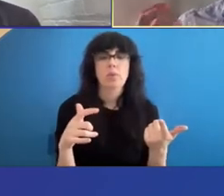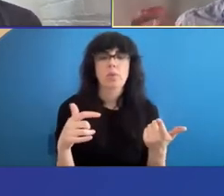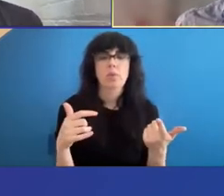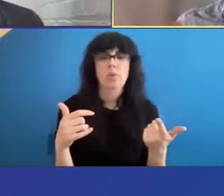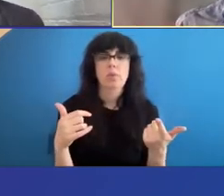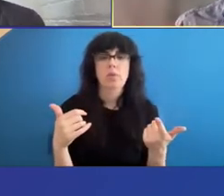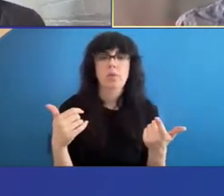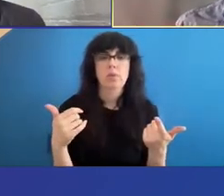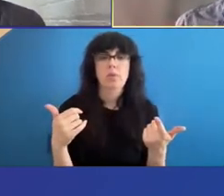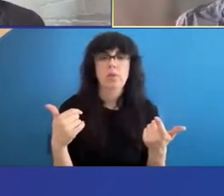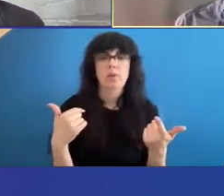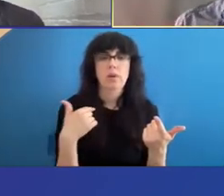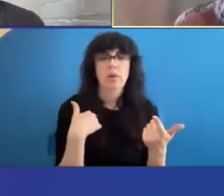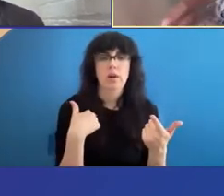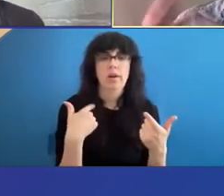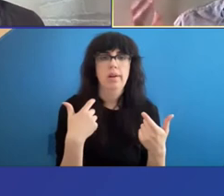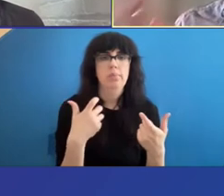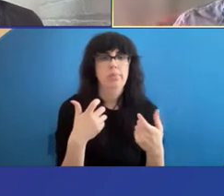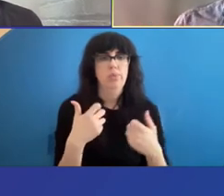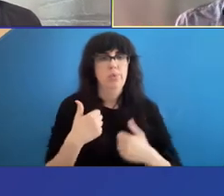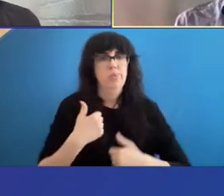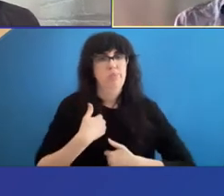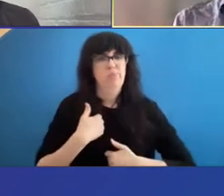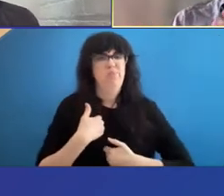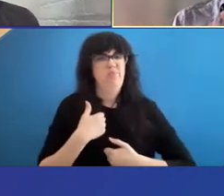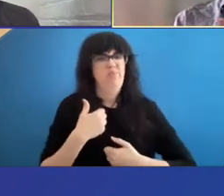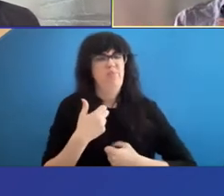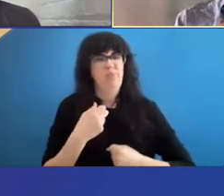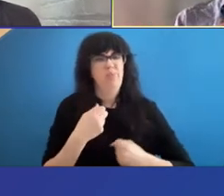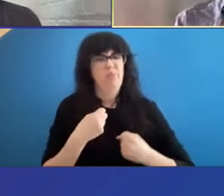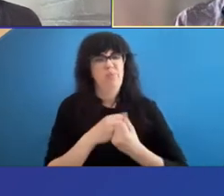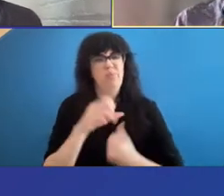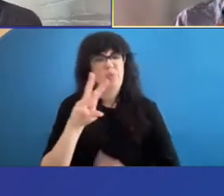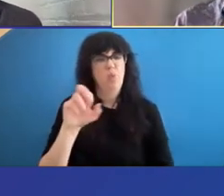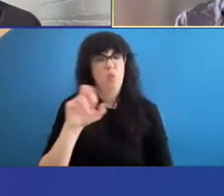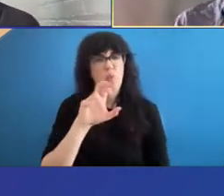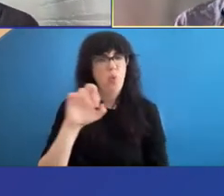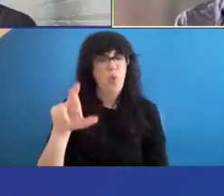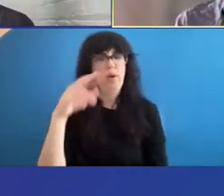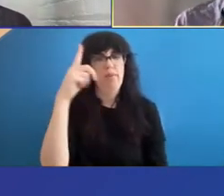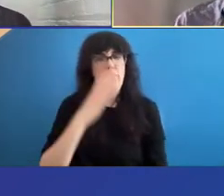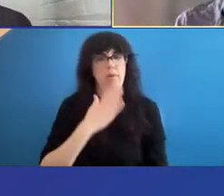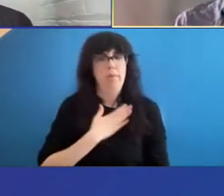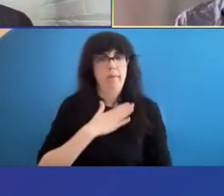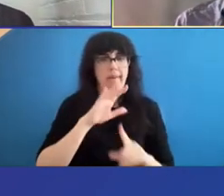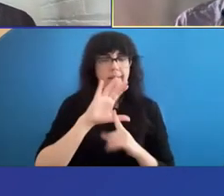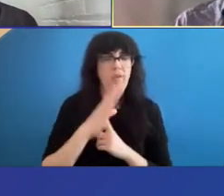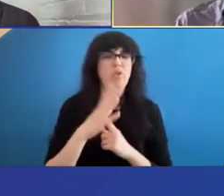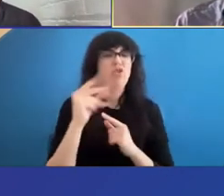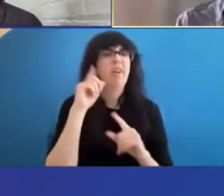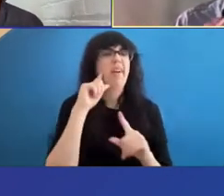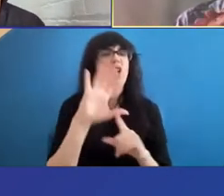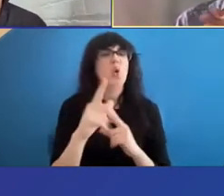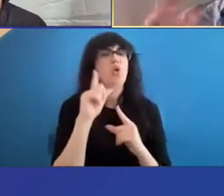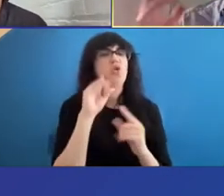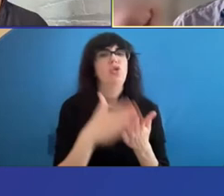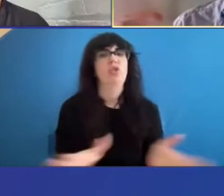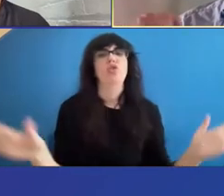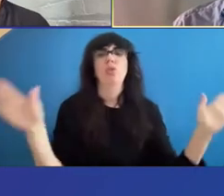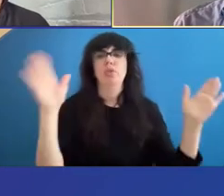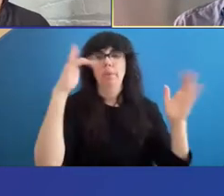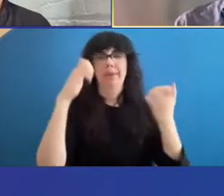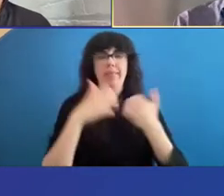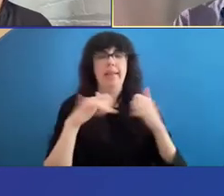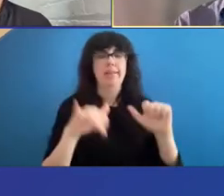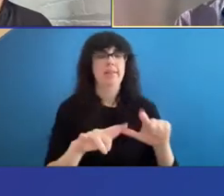I'm a warrior for my culture. I'm a warrior for like culture in general, because culture is the lens, and this is like